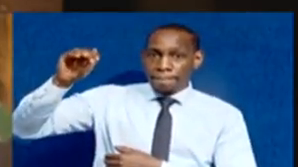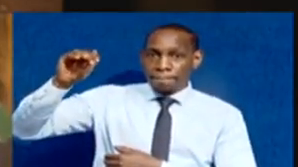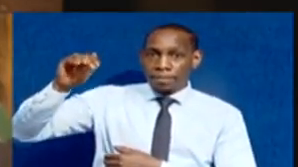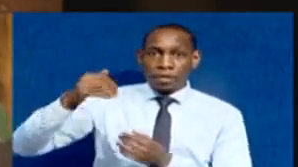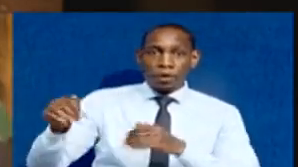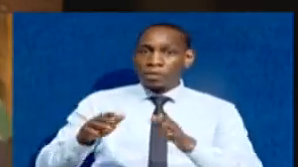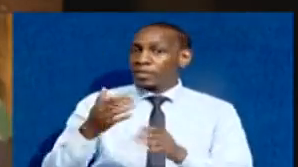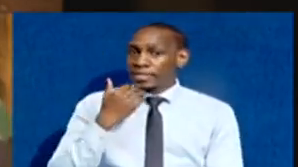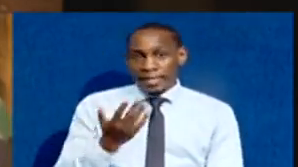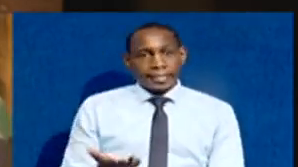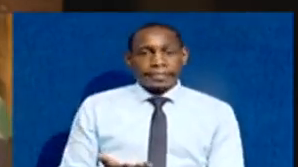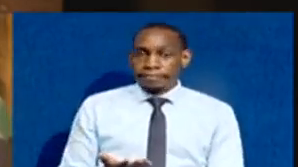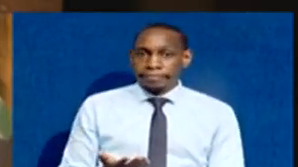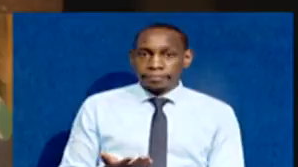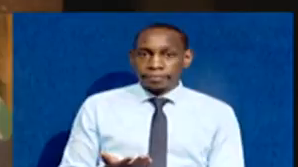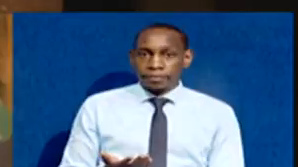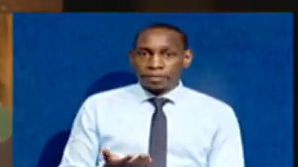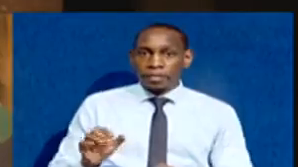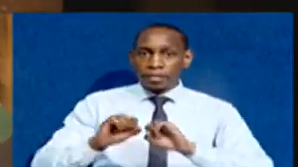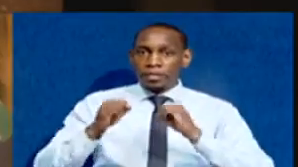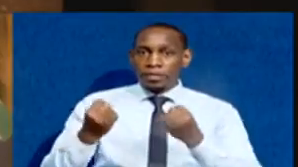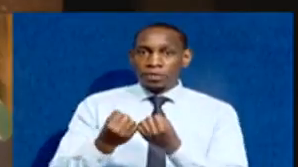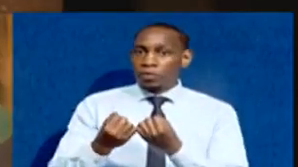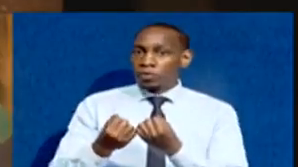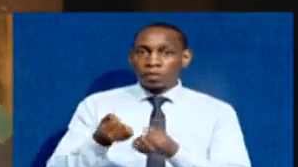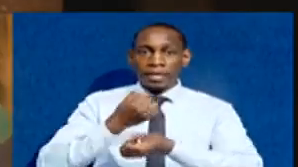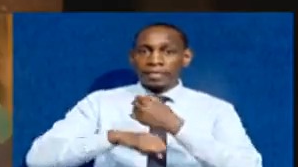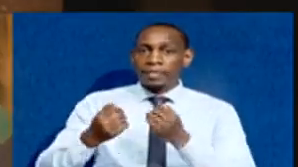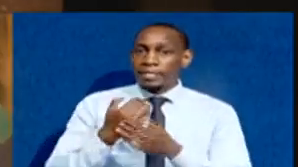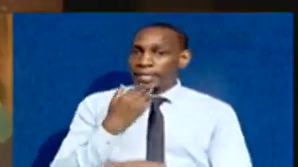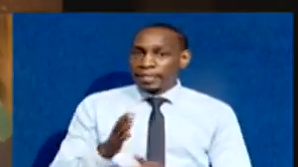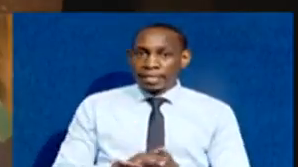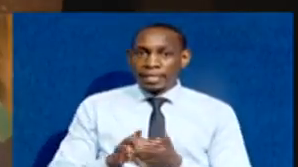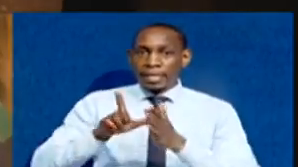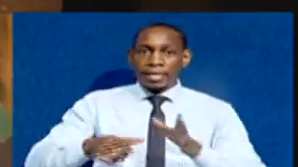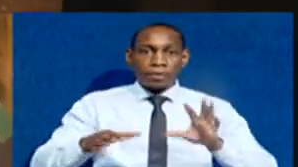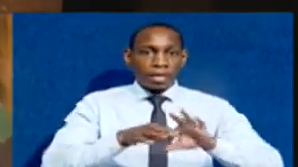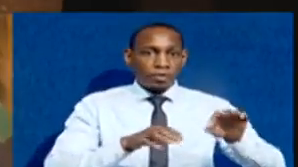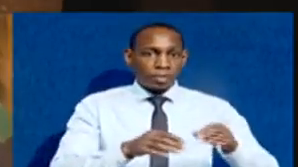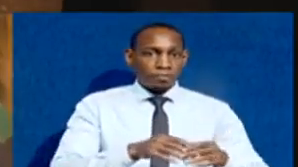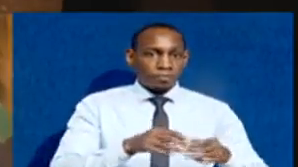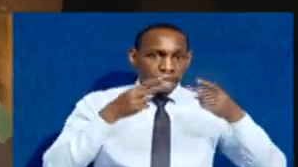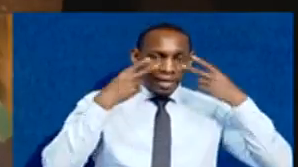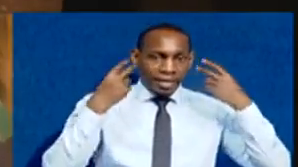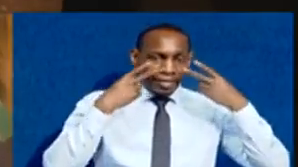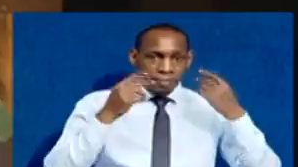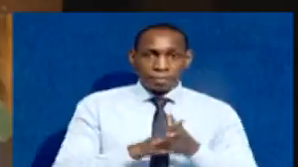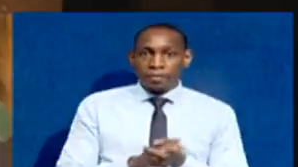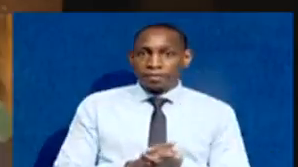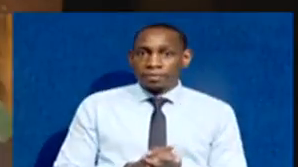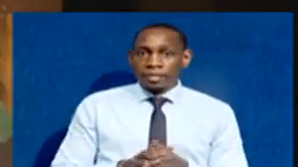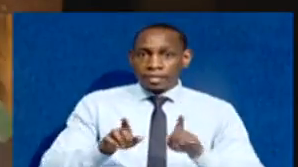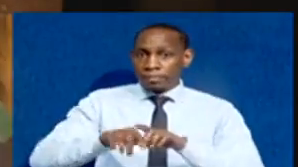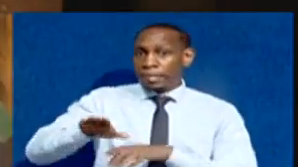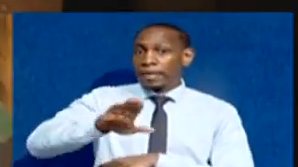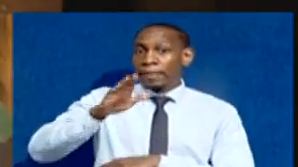there are no opportunities, there are no social amenities, so they end up joining the Al-Shabaab. Yeah. So this is an area where,